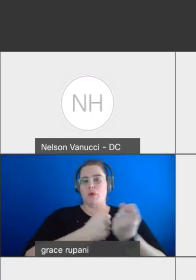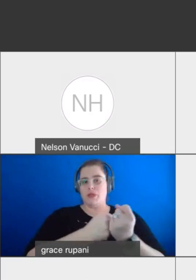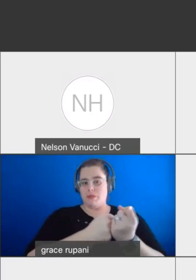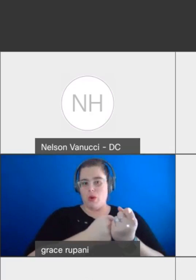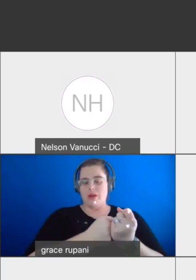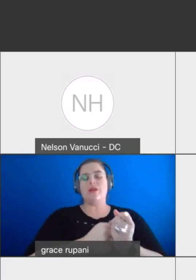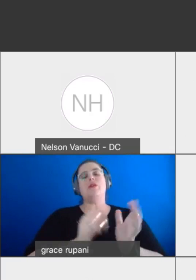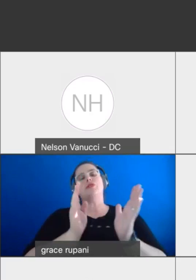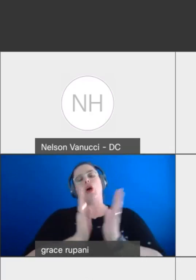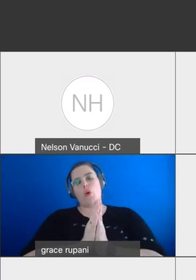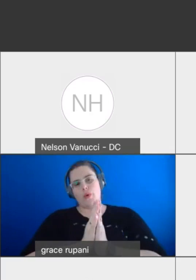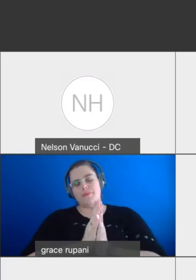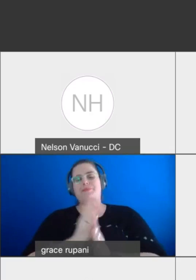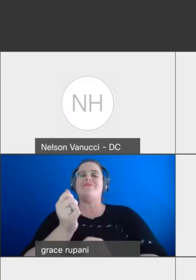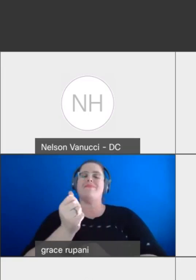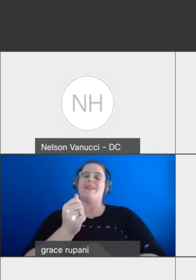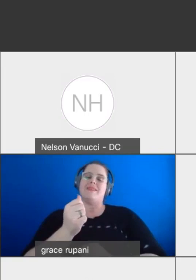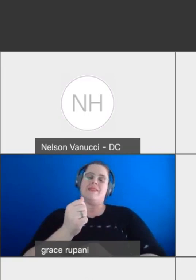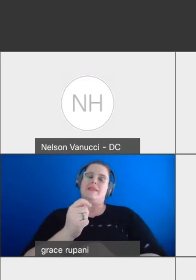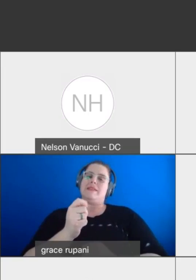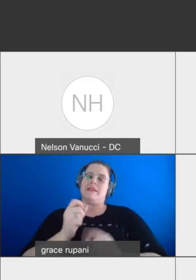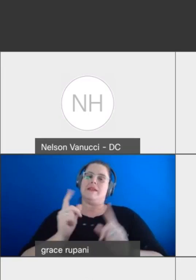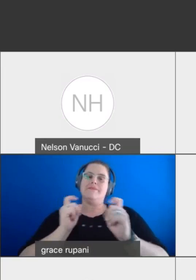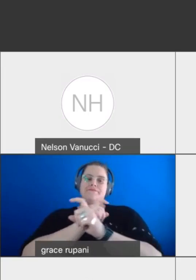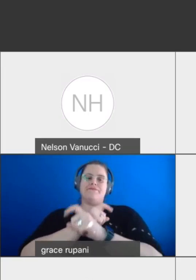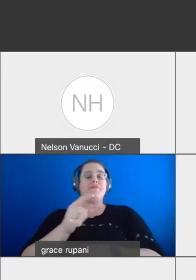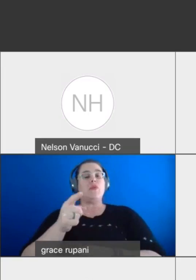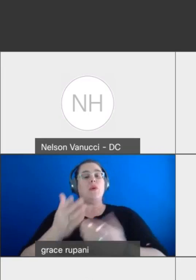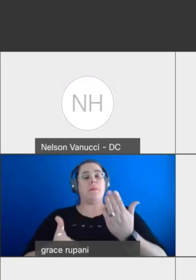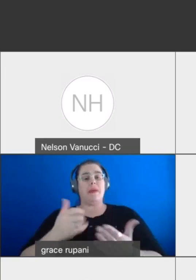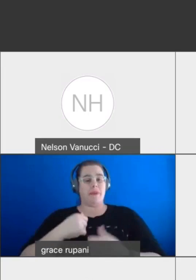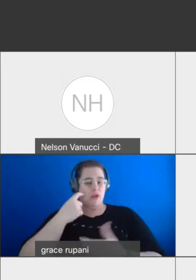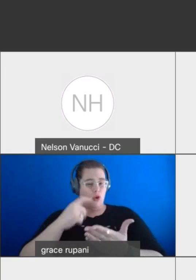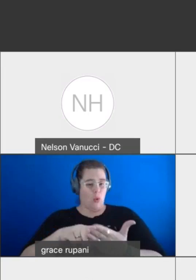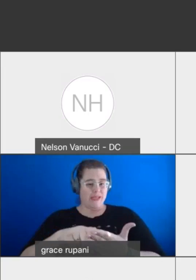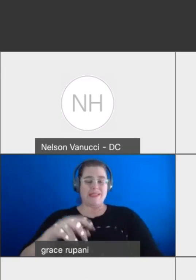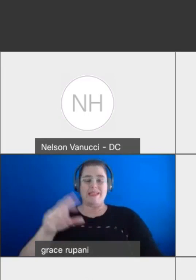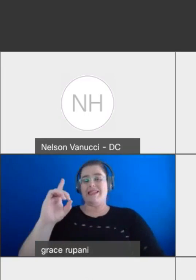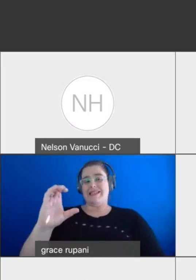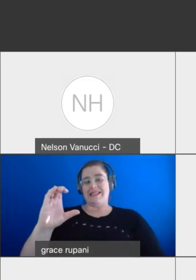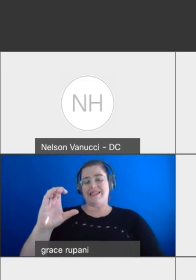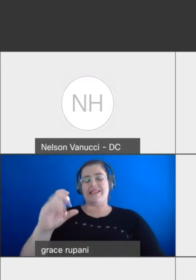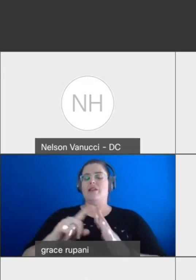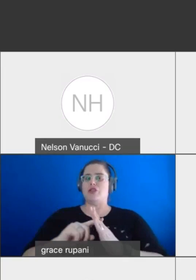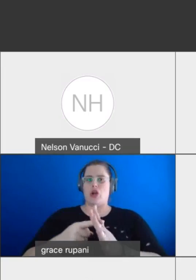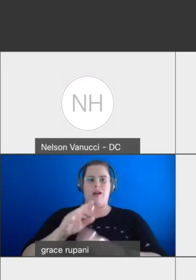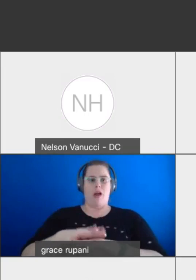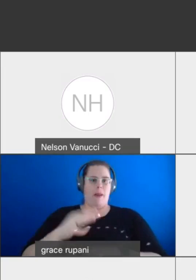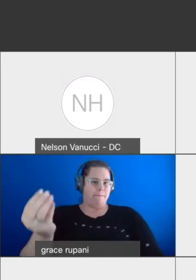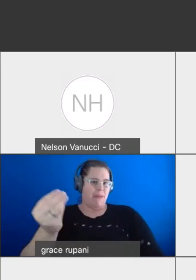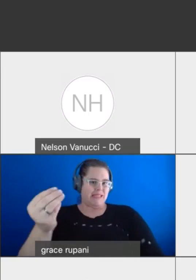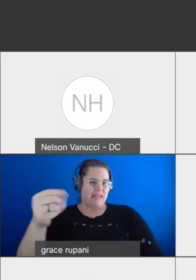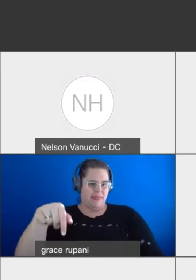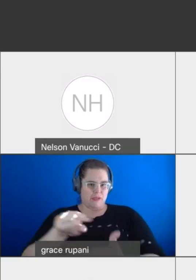things. First of all, as people may have noticed, the district starting on Monday has a new